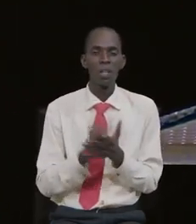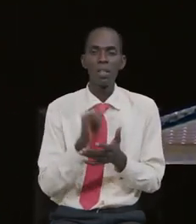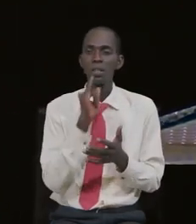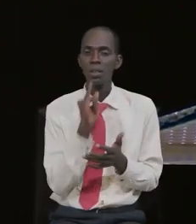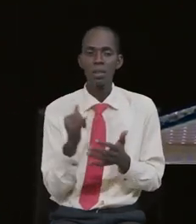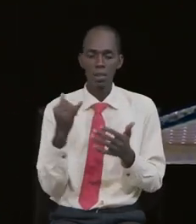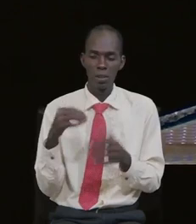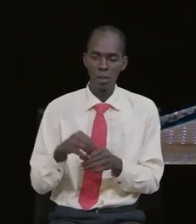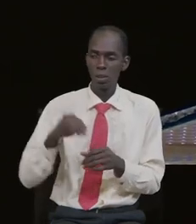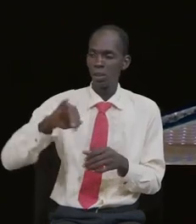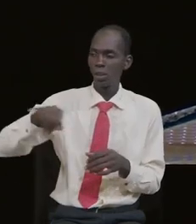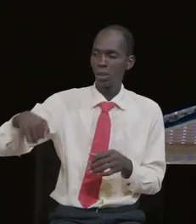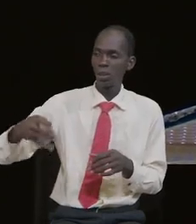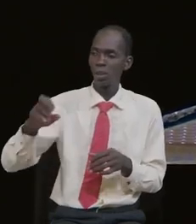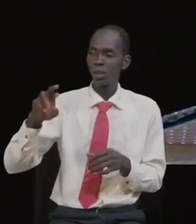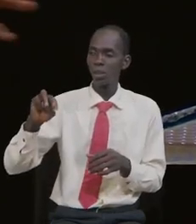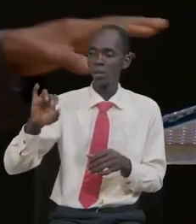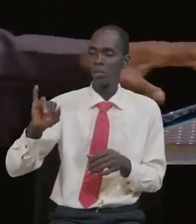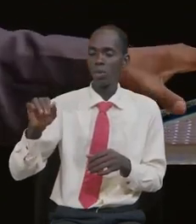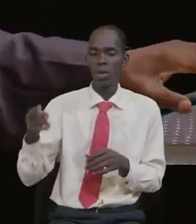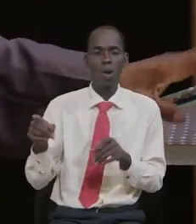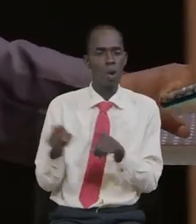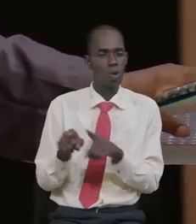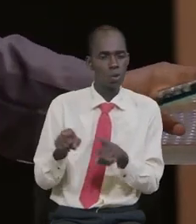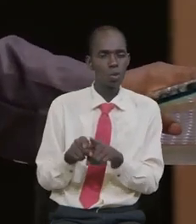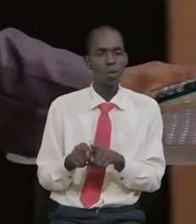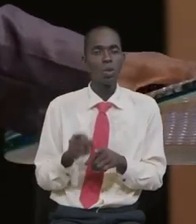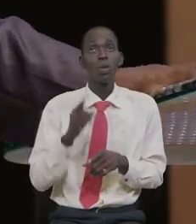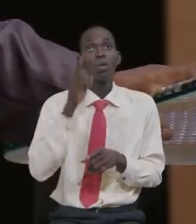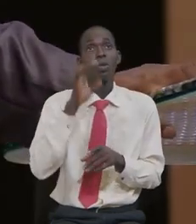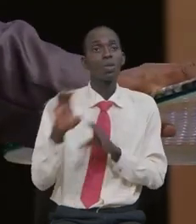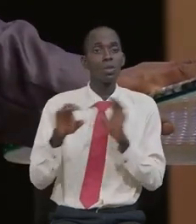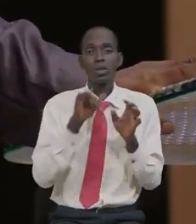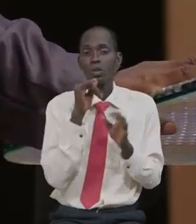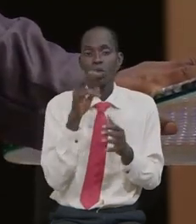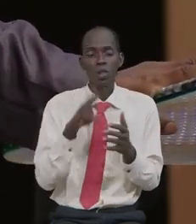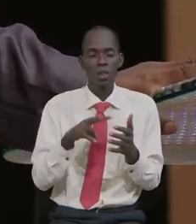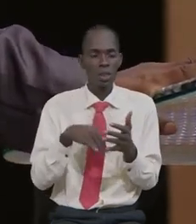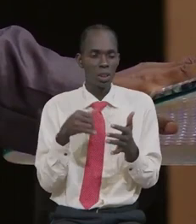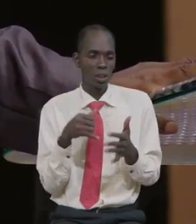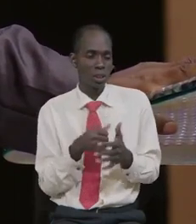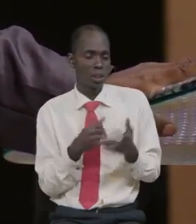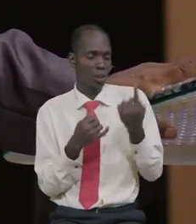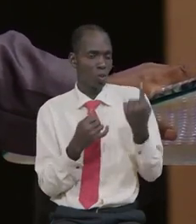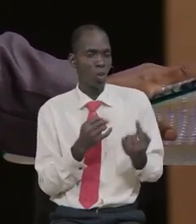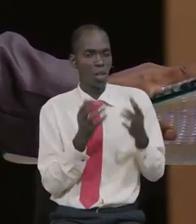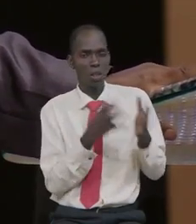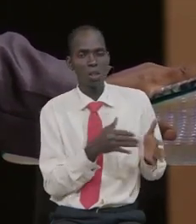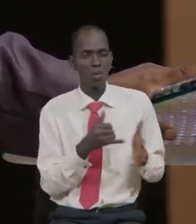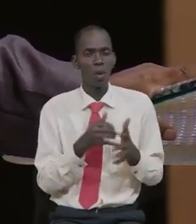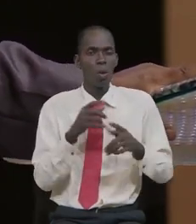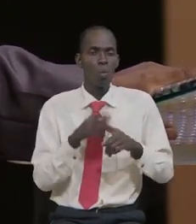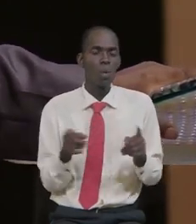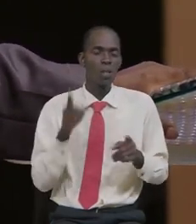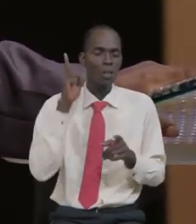Jeremiah 2. I am with you. But Paul did not just read it there. God took that word out of the